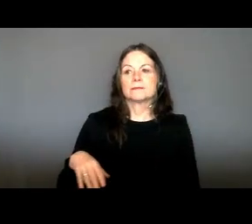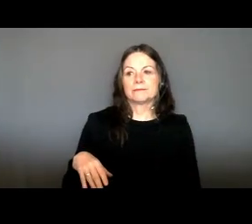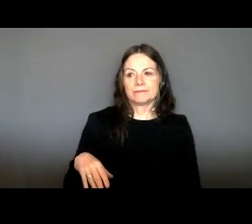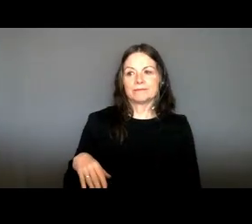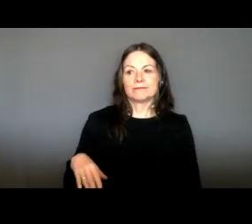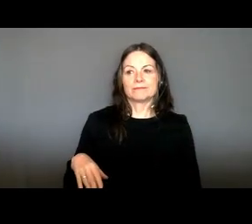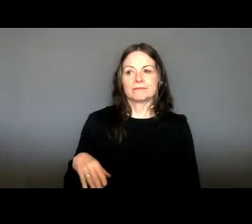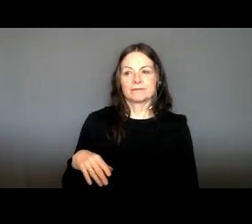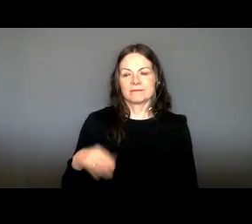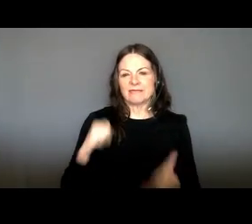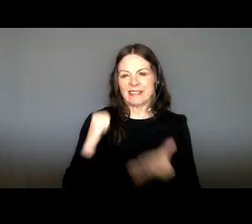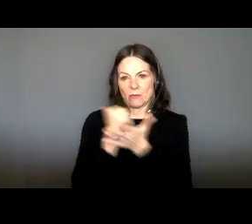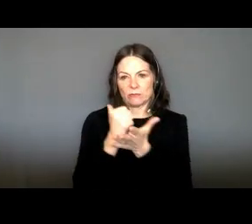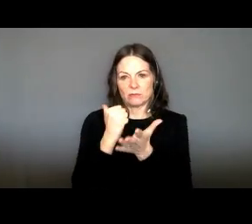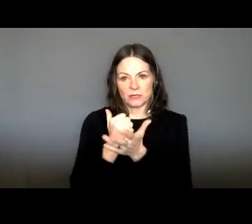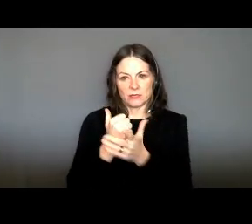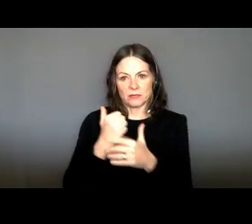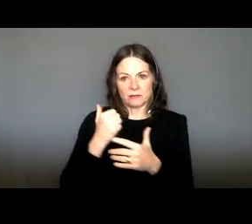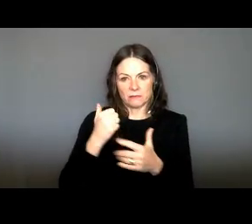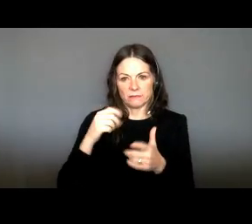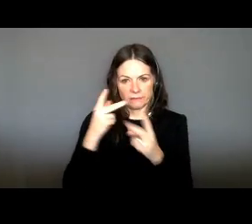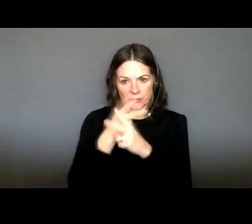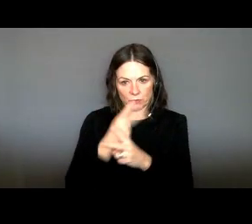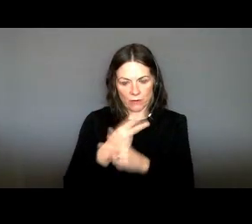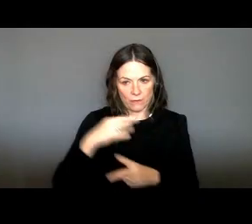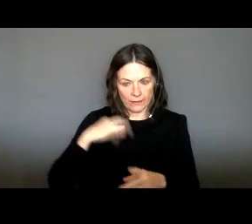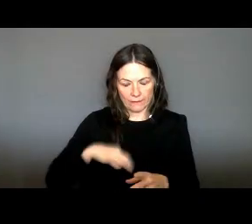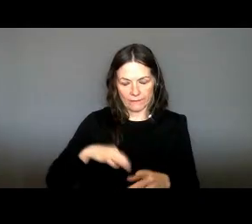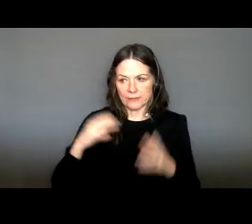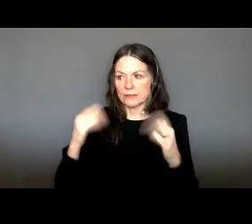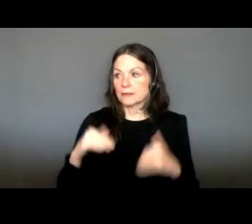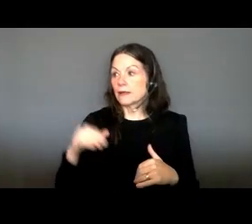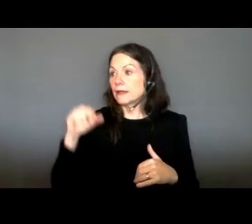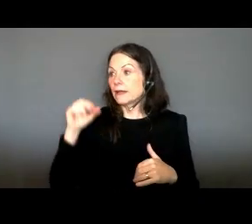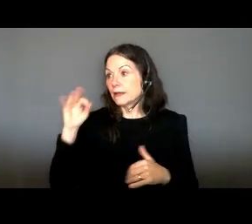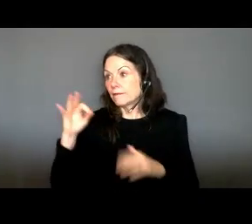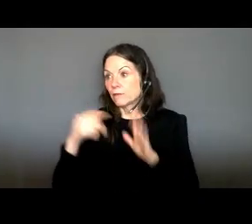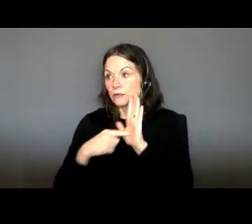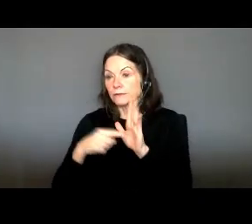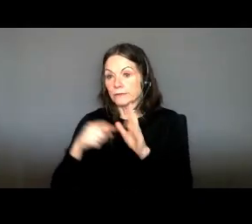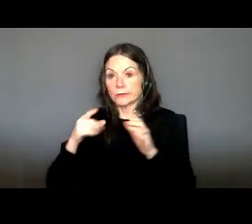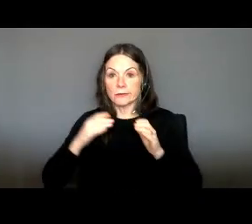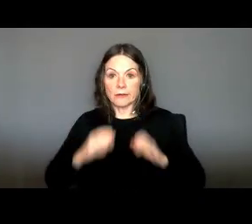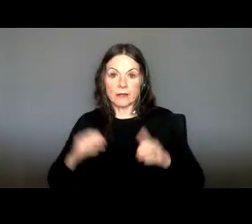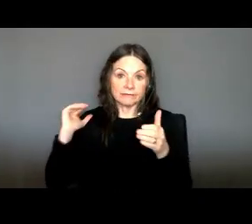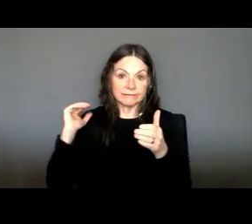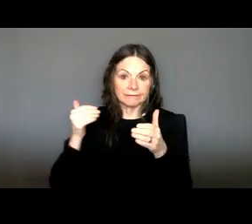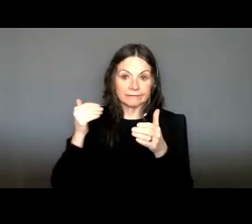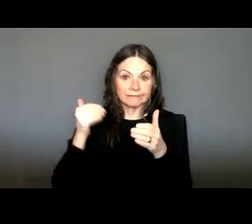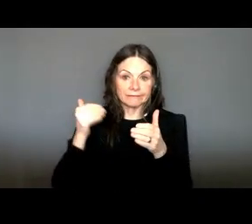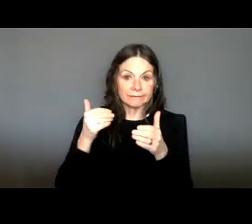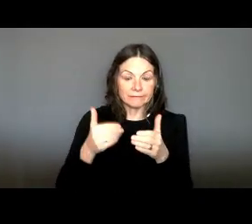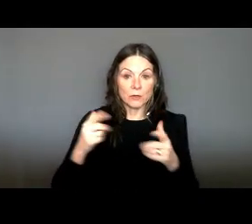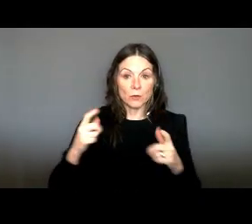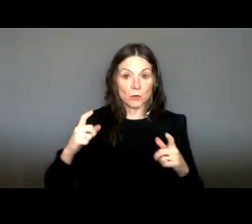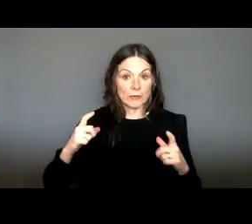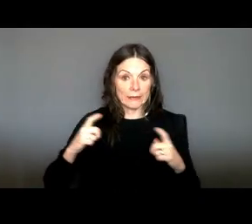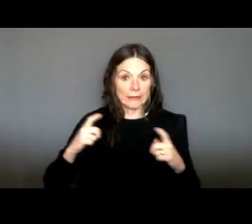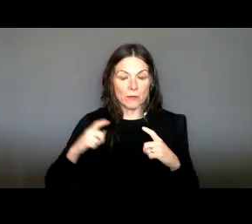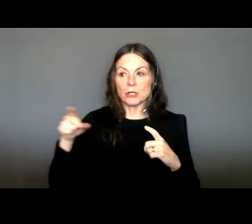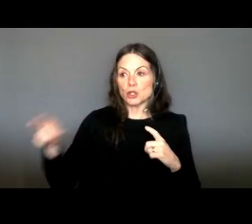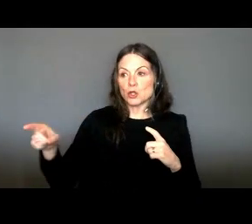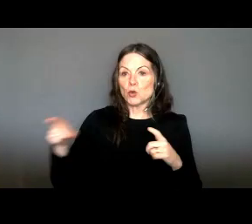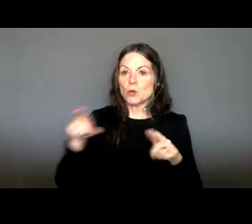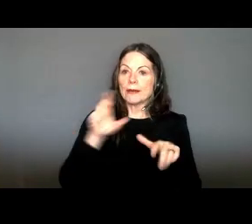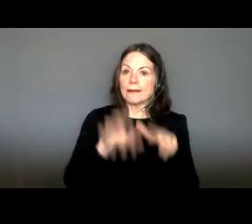is already born. If someone is approaching retirement, enter the income they will have once in retirement.